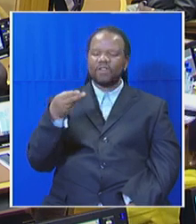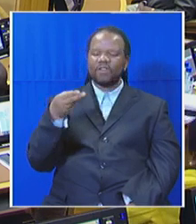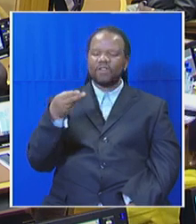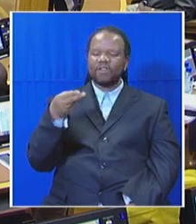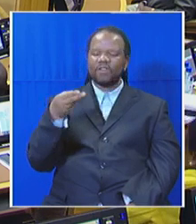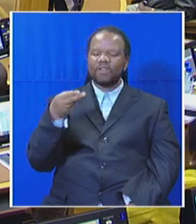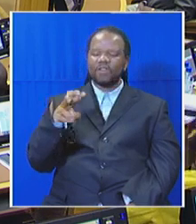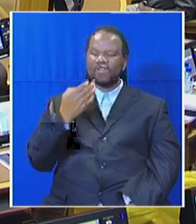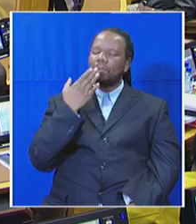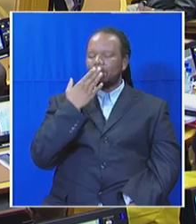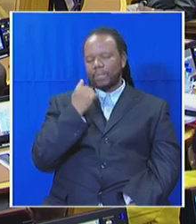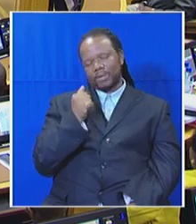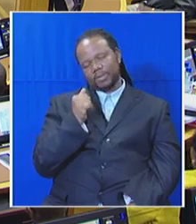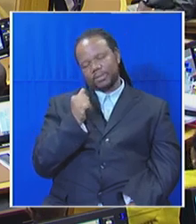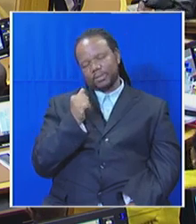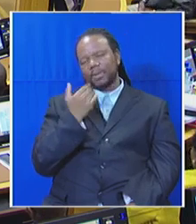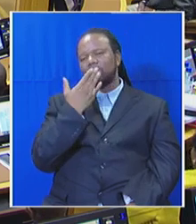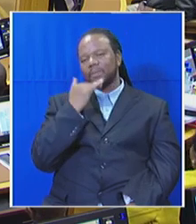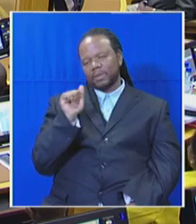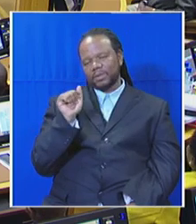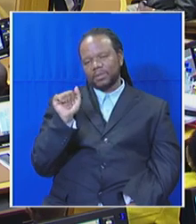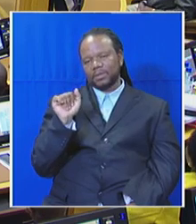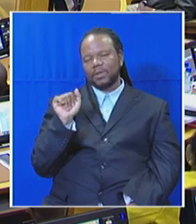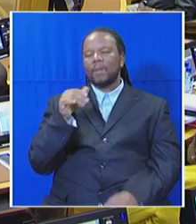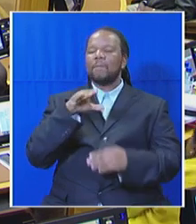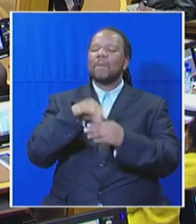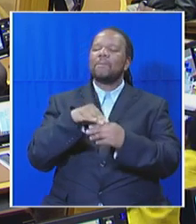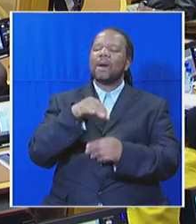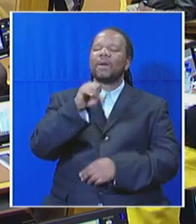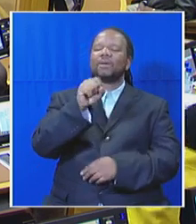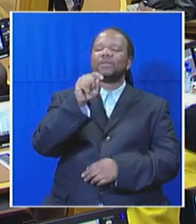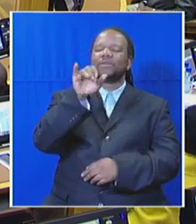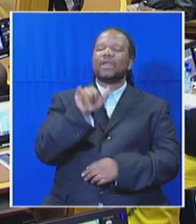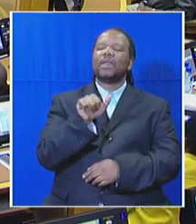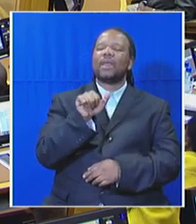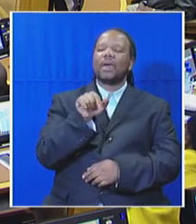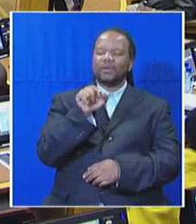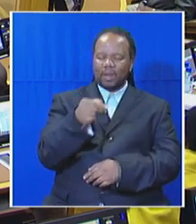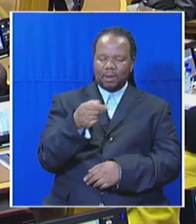please allow Honorable Steenhuisen to speak. But Honorable Speaker, can you